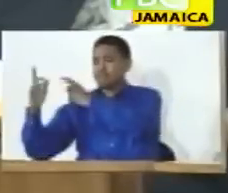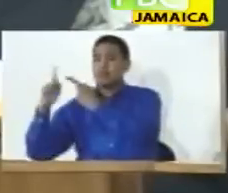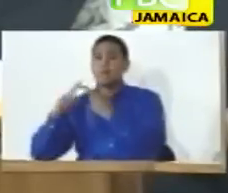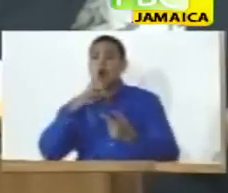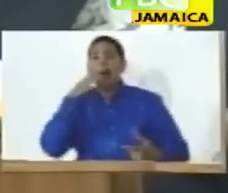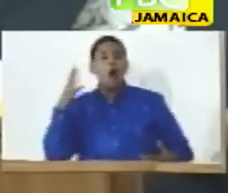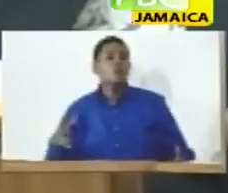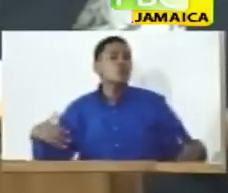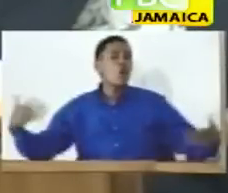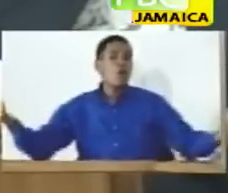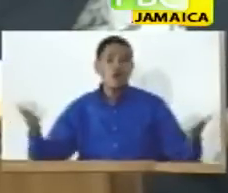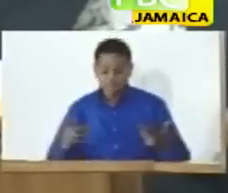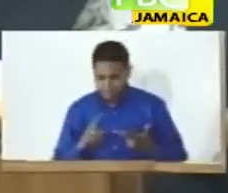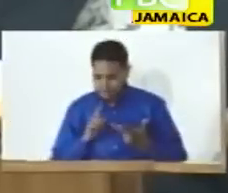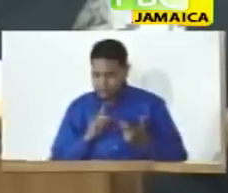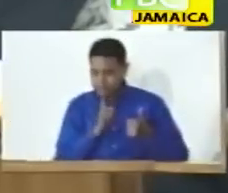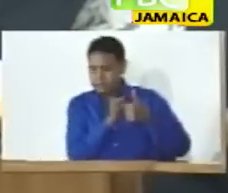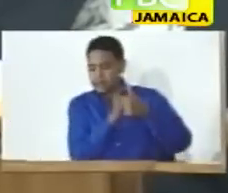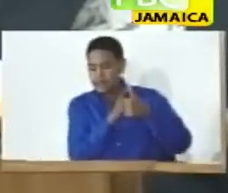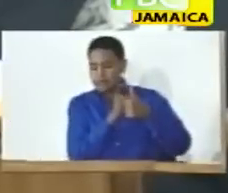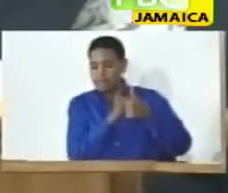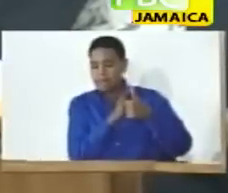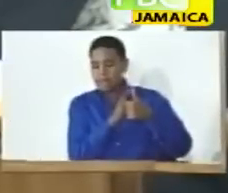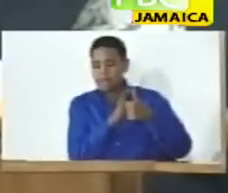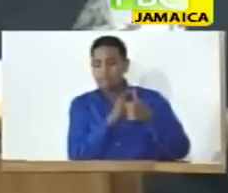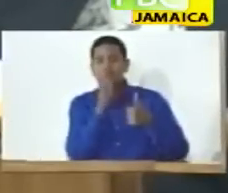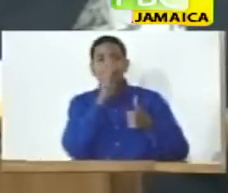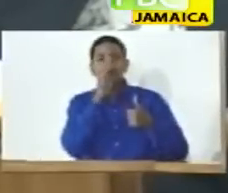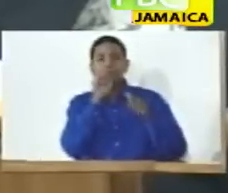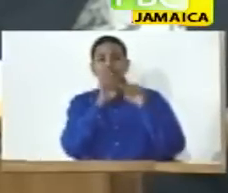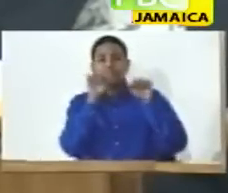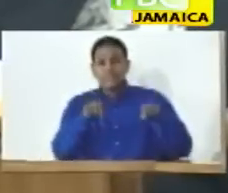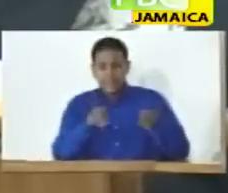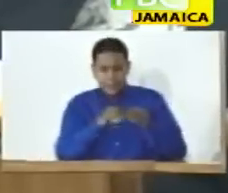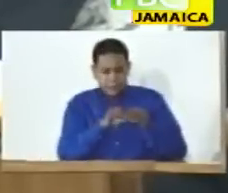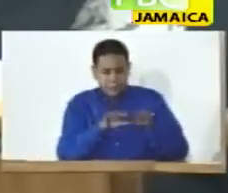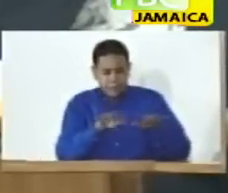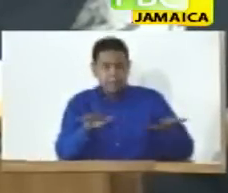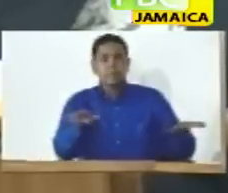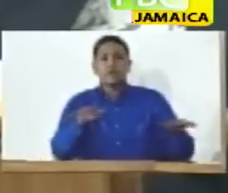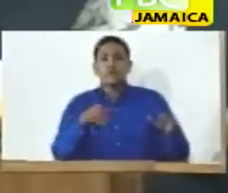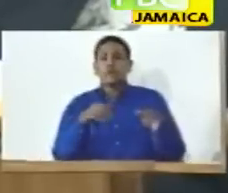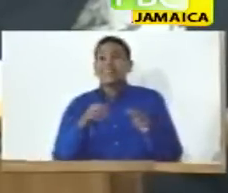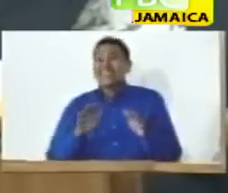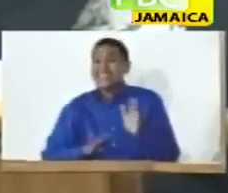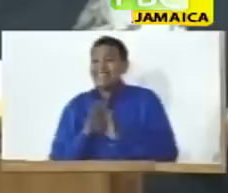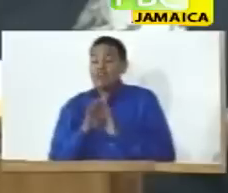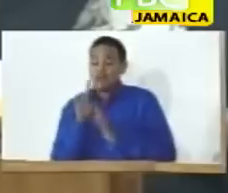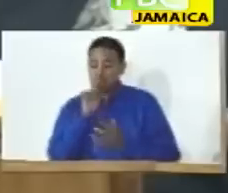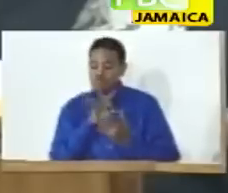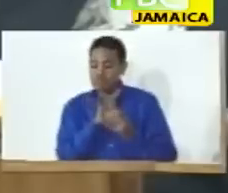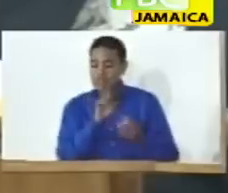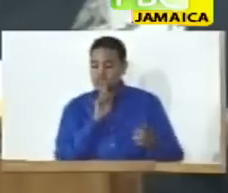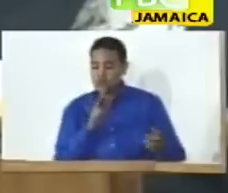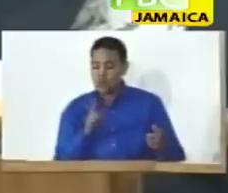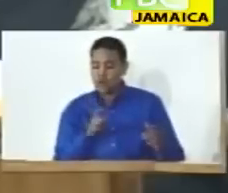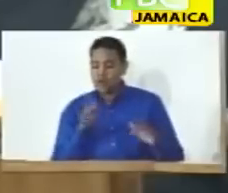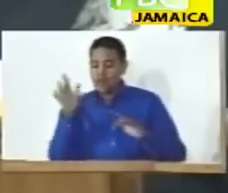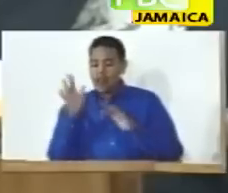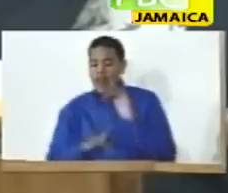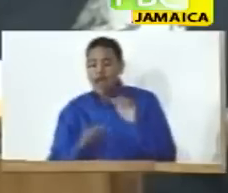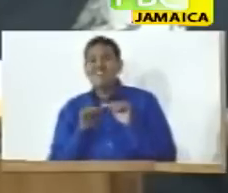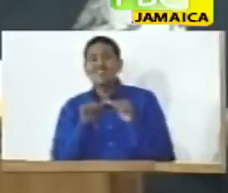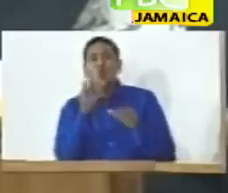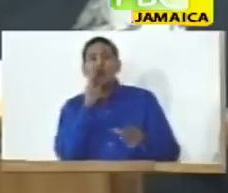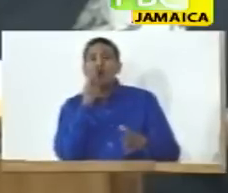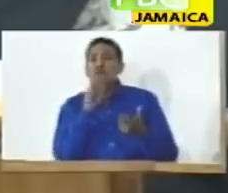are: 1, irrigation infrastructure development in response to the lack of a consistent